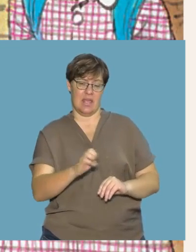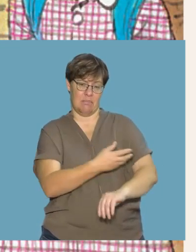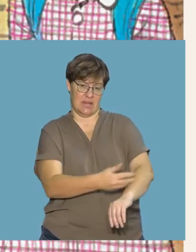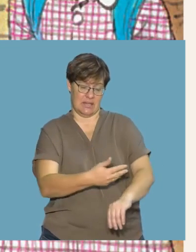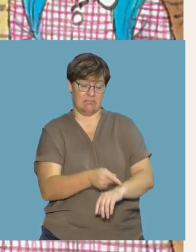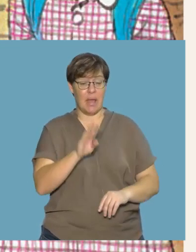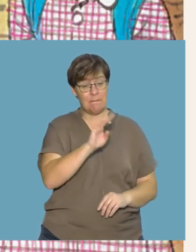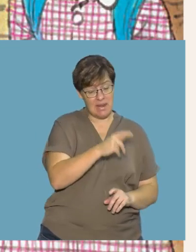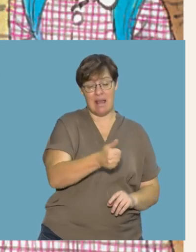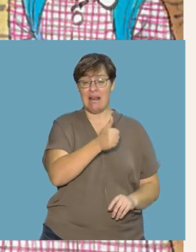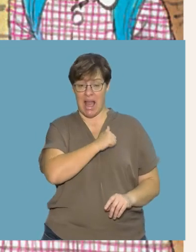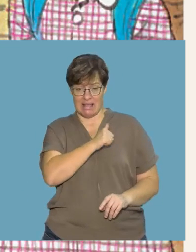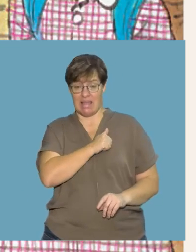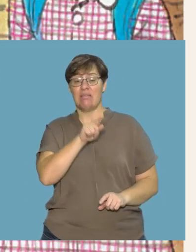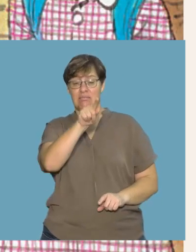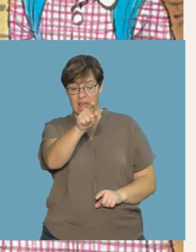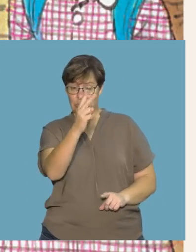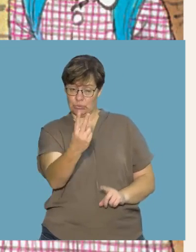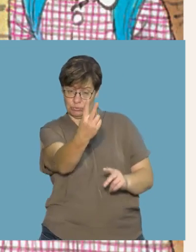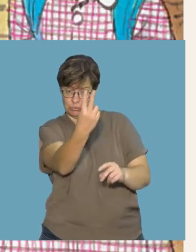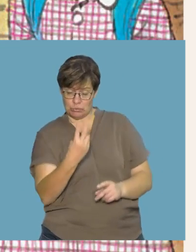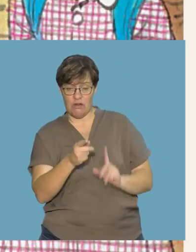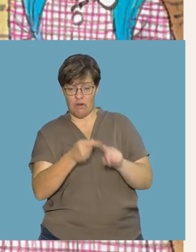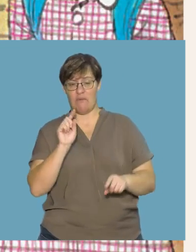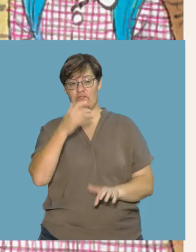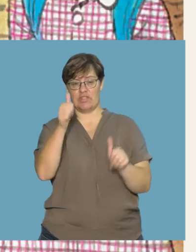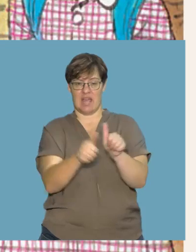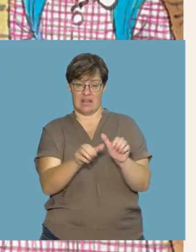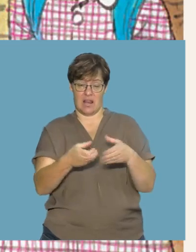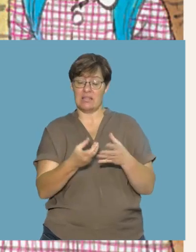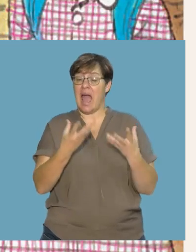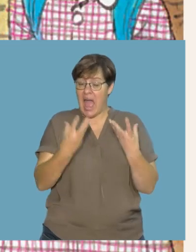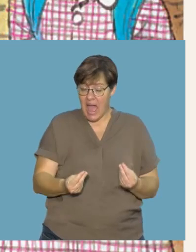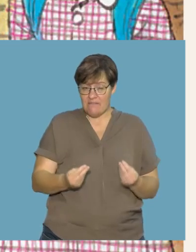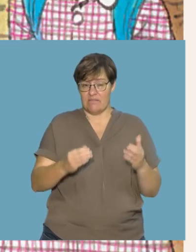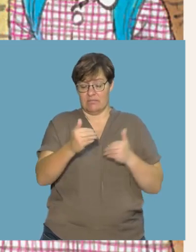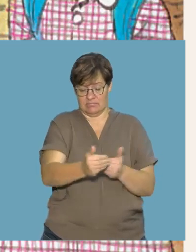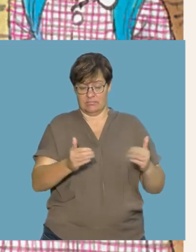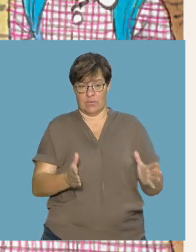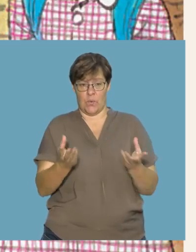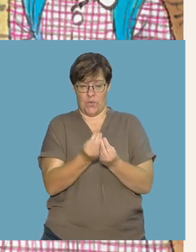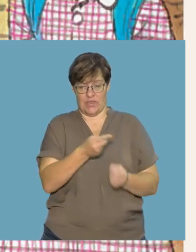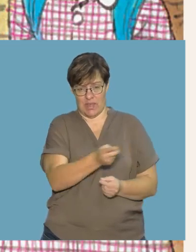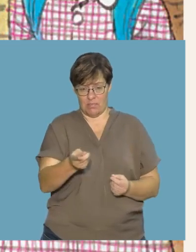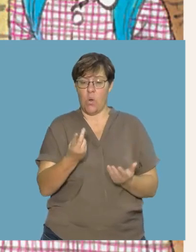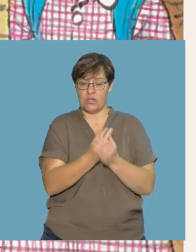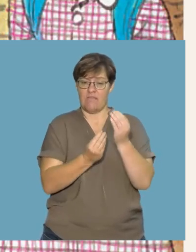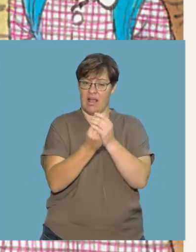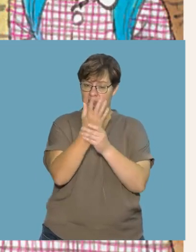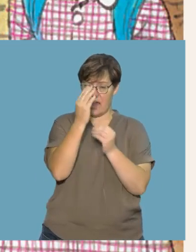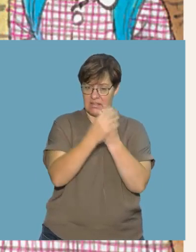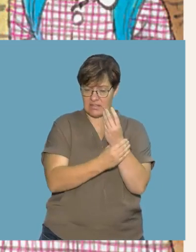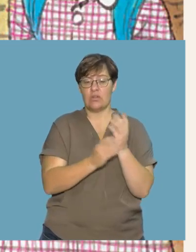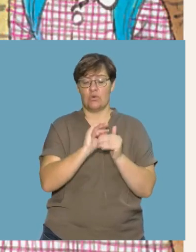girls were returning home from their first aid class and had their first aid boxes with them. They also had gloves to protect themselves against possible